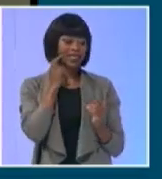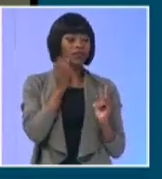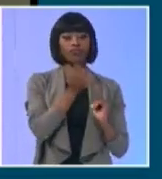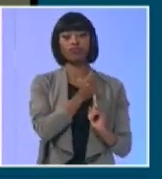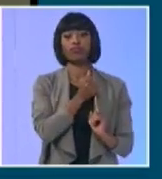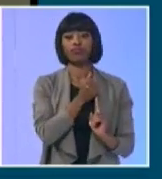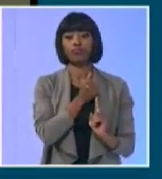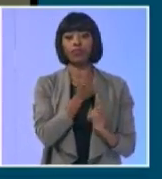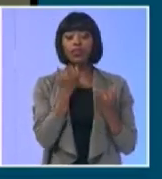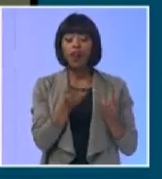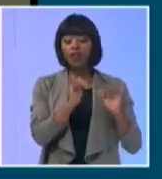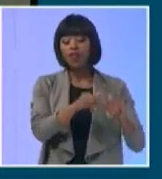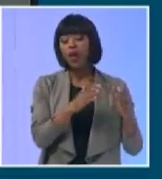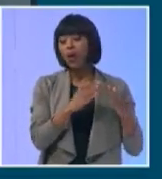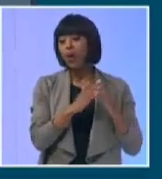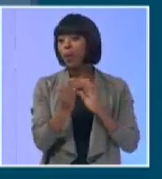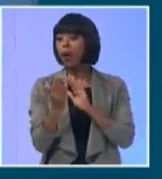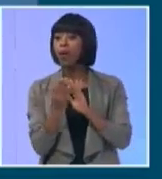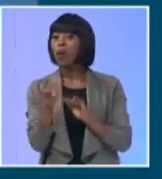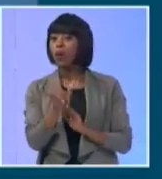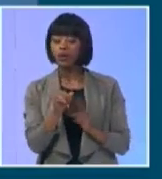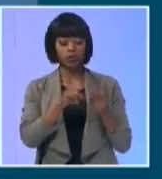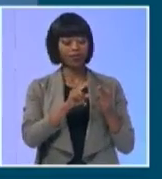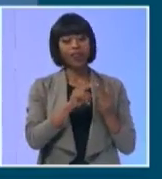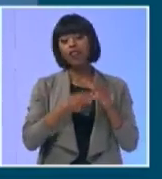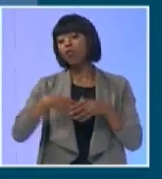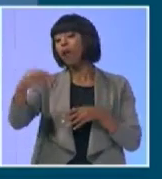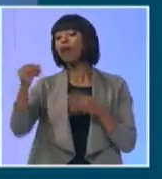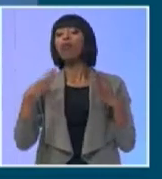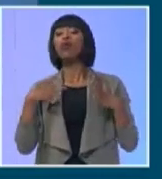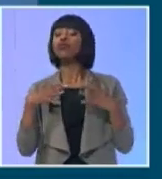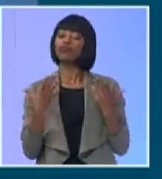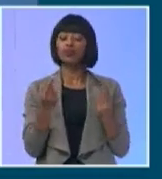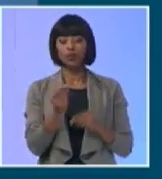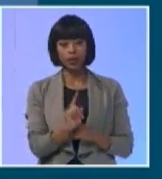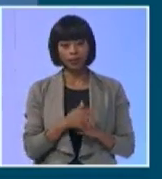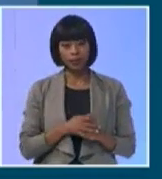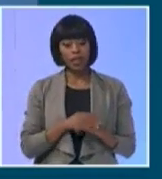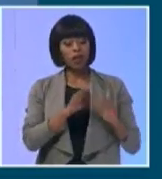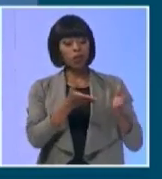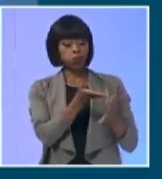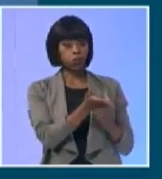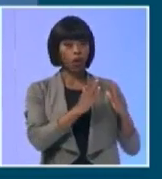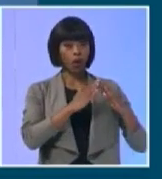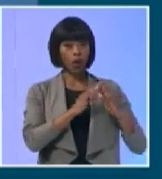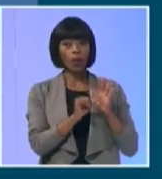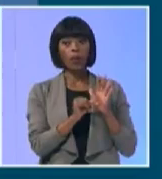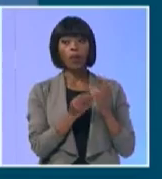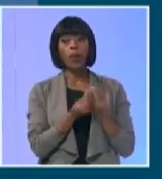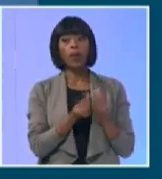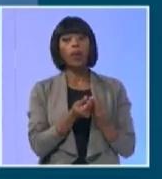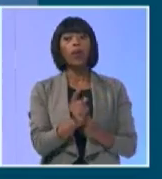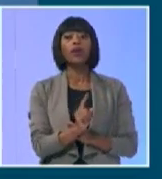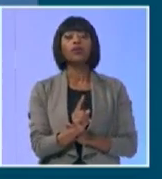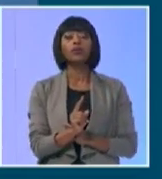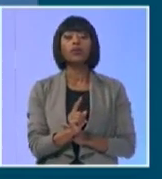at home, what's the approach? If you're going on holiday, what's the best approach? Well, if you're staying at home, the most important thing to note